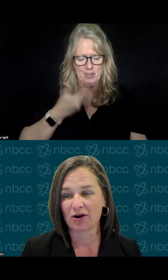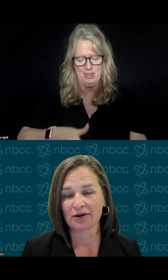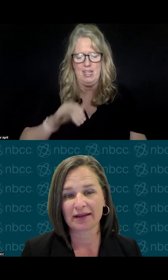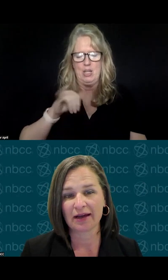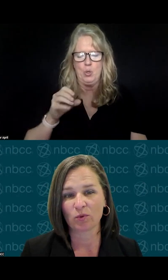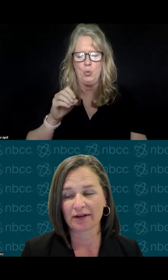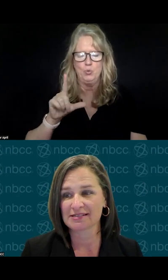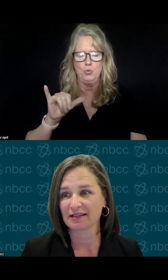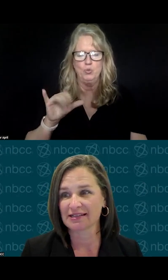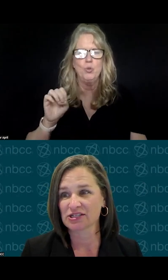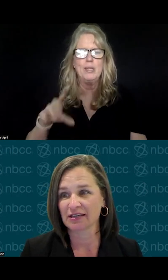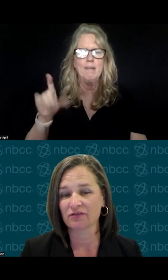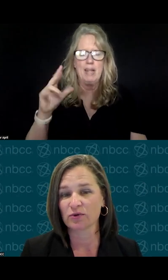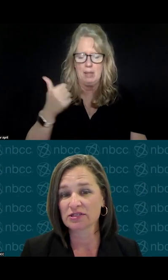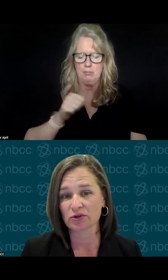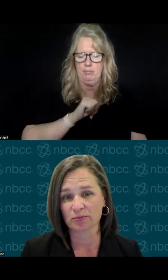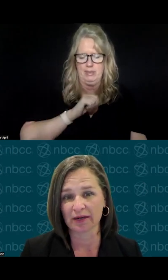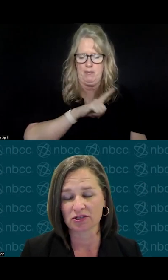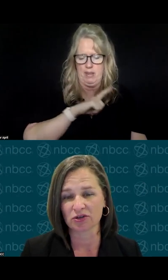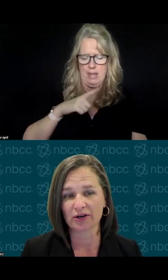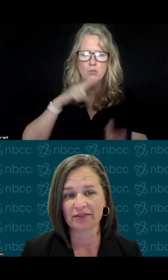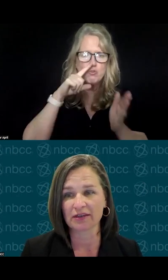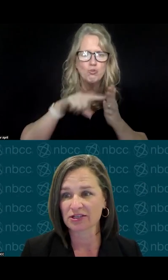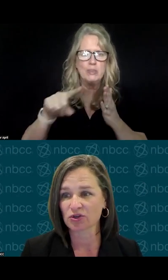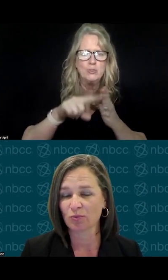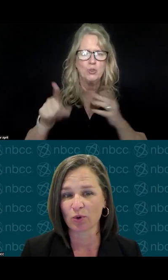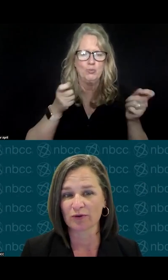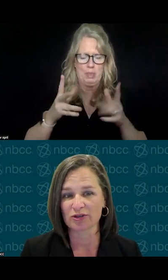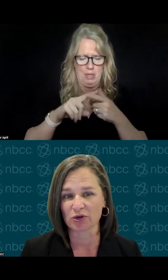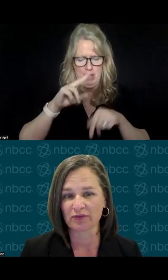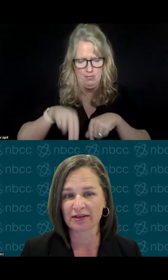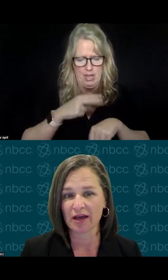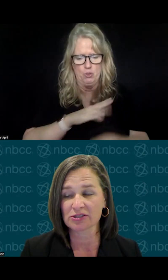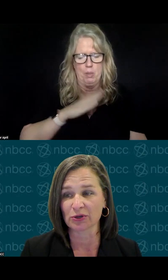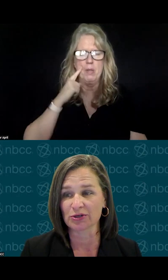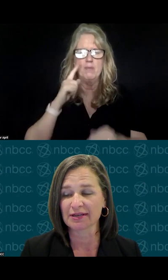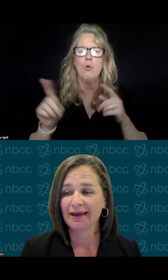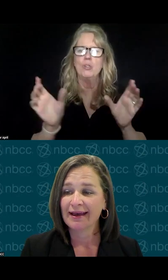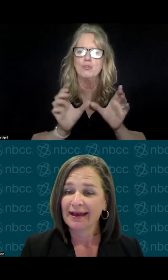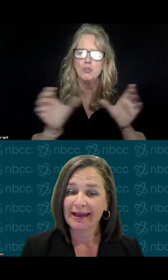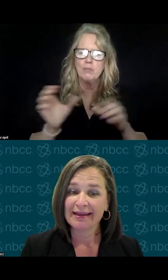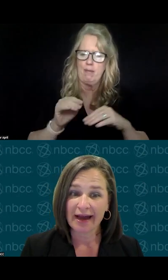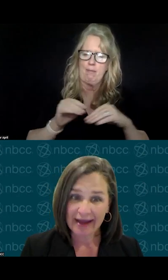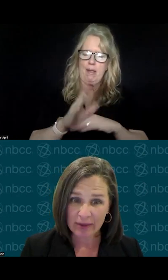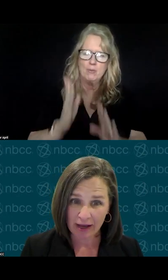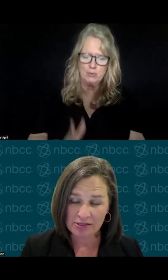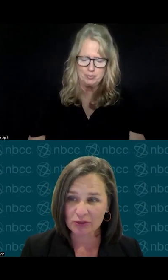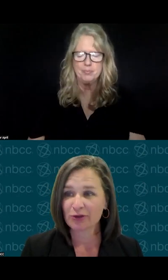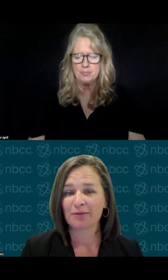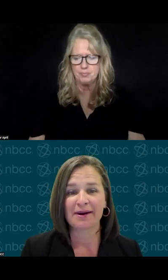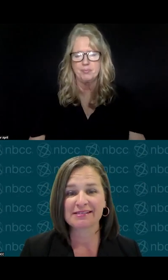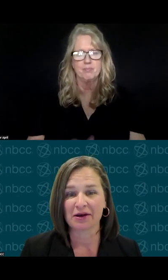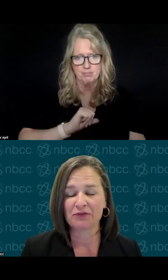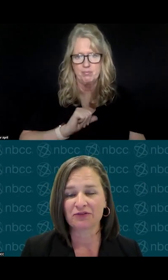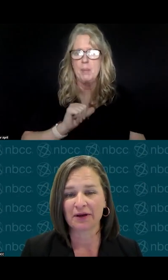Jolie Long, and I work as the Legislative Research Manager at the National Board for Certified Counselors. And I am a